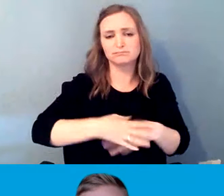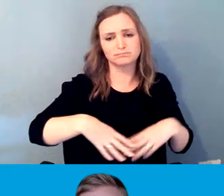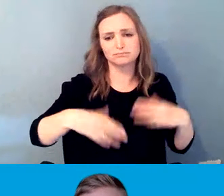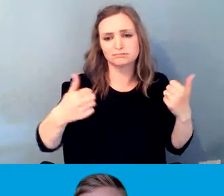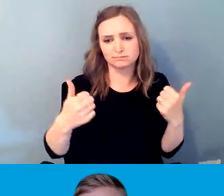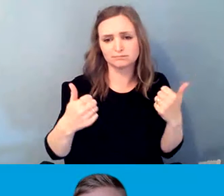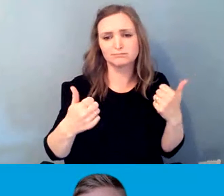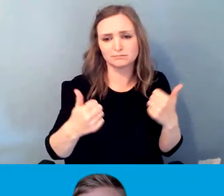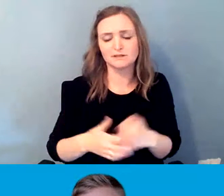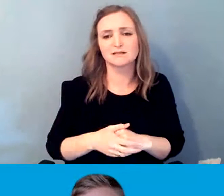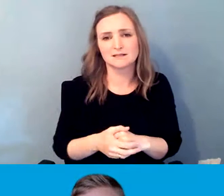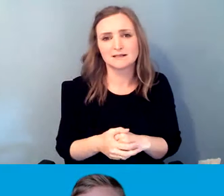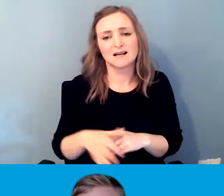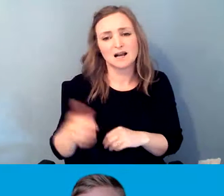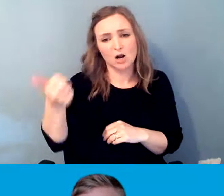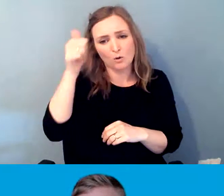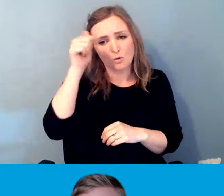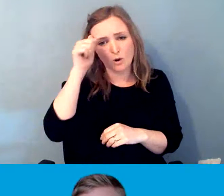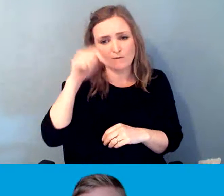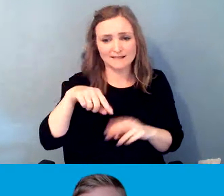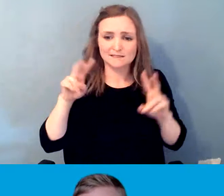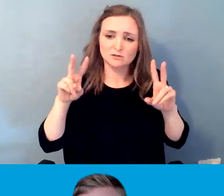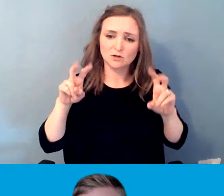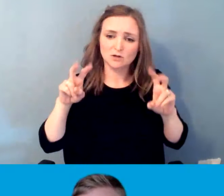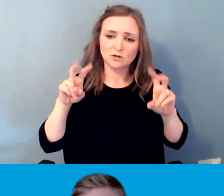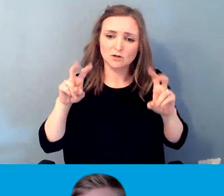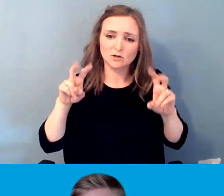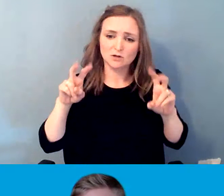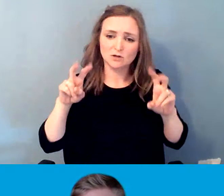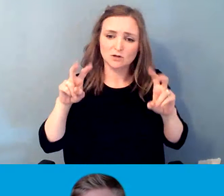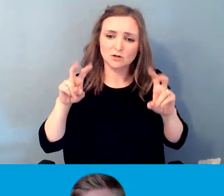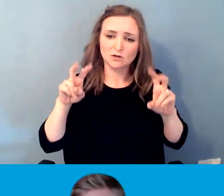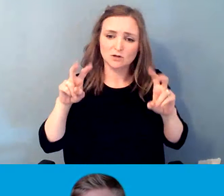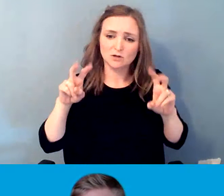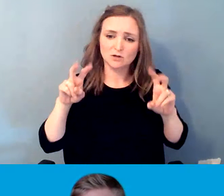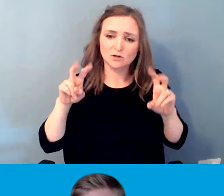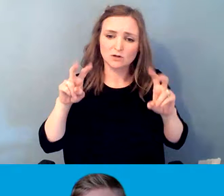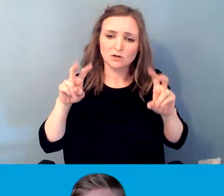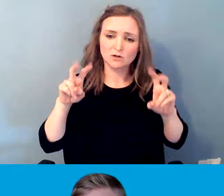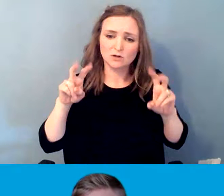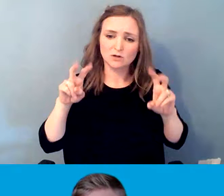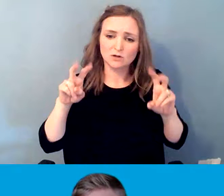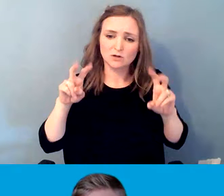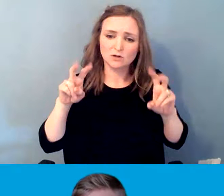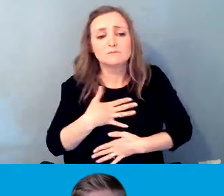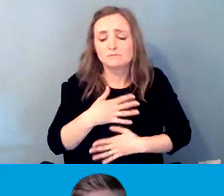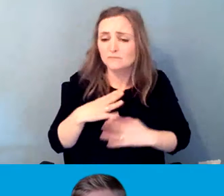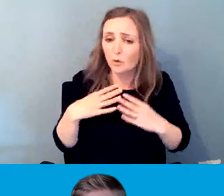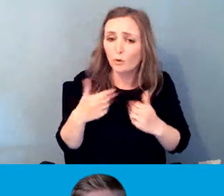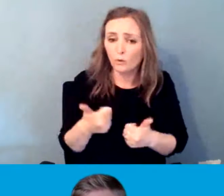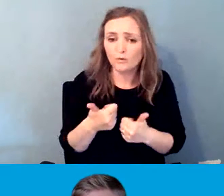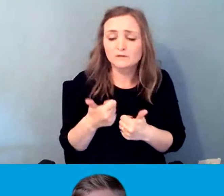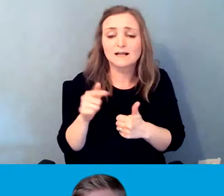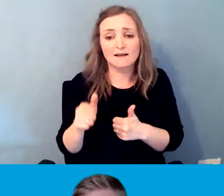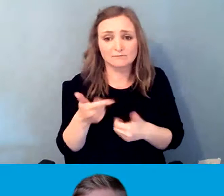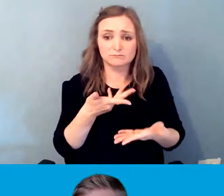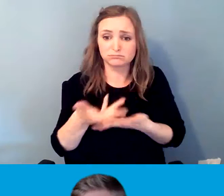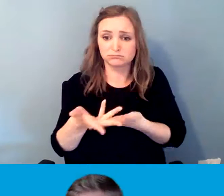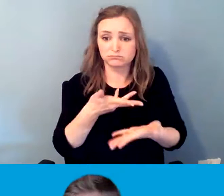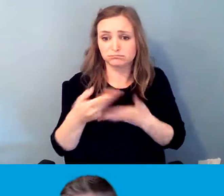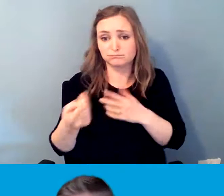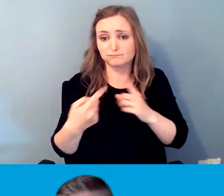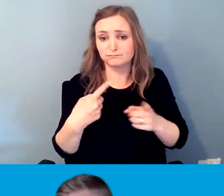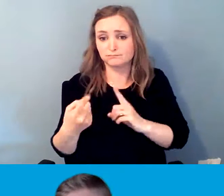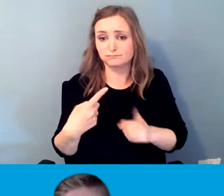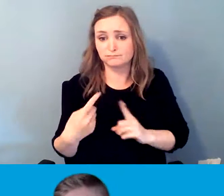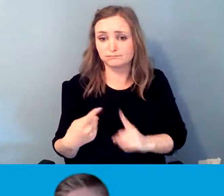obviously a very sensitive and topic, but it's good to have the conversation and try and get this dialogue going.